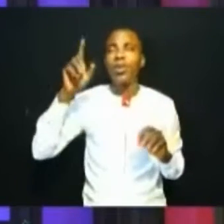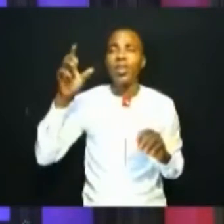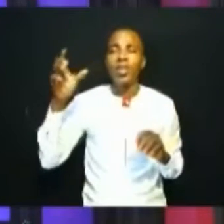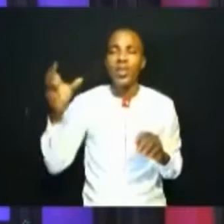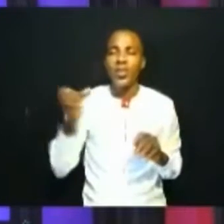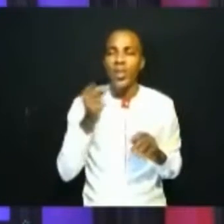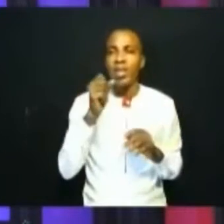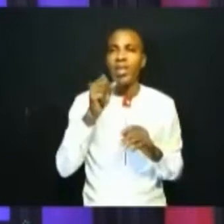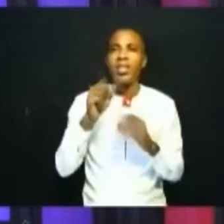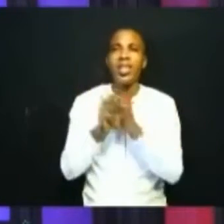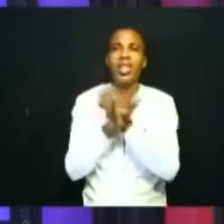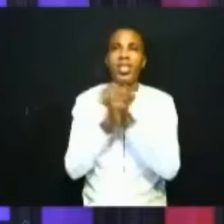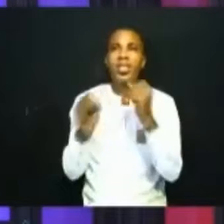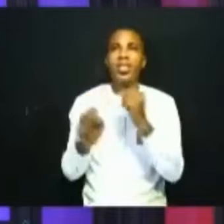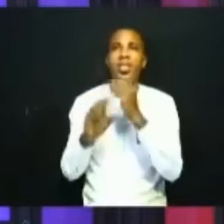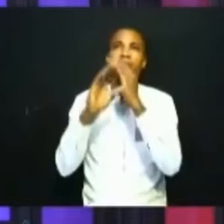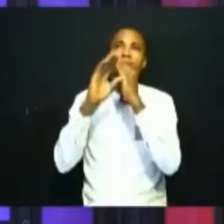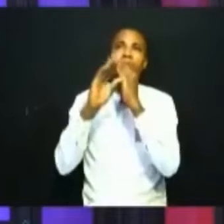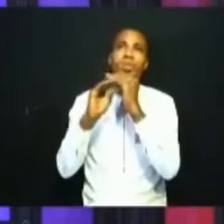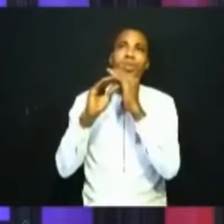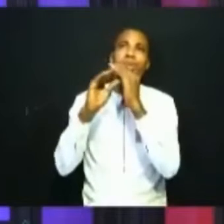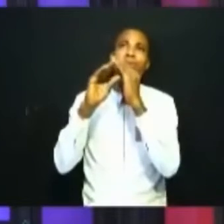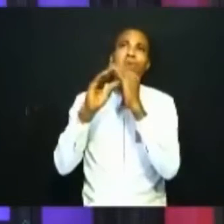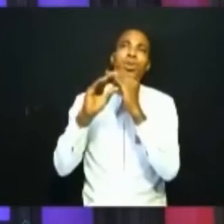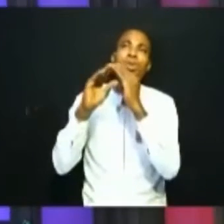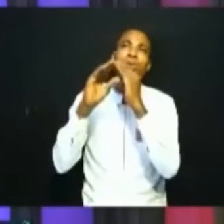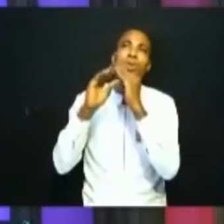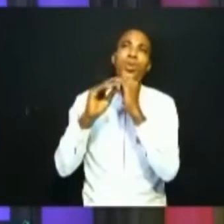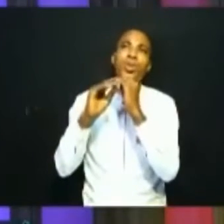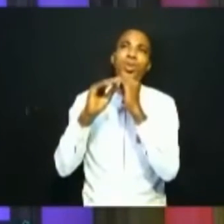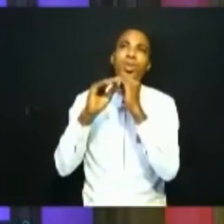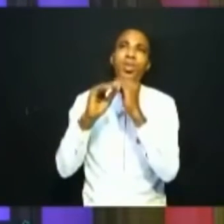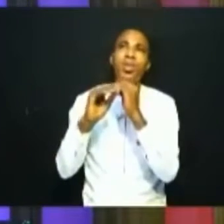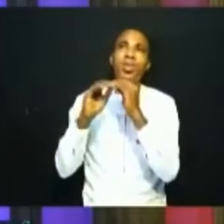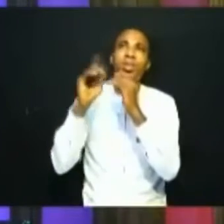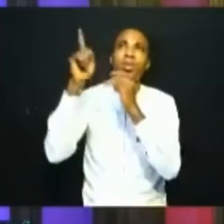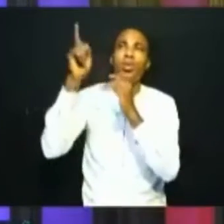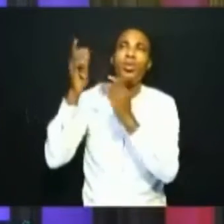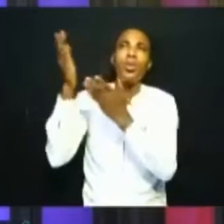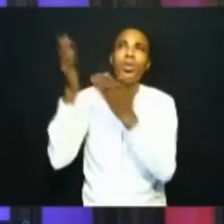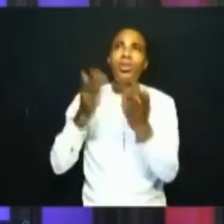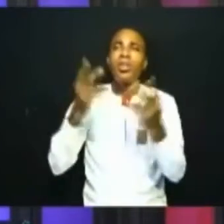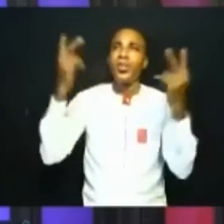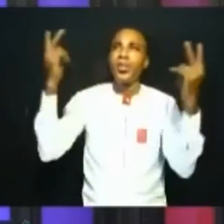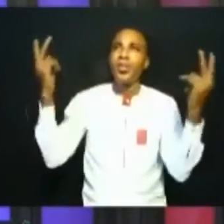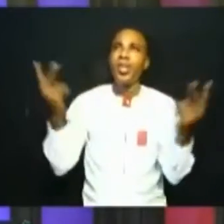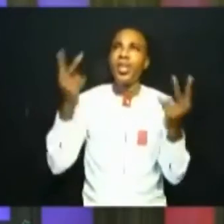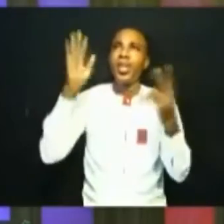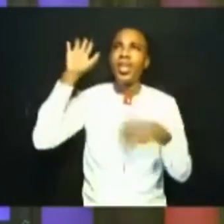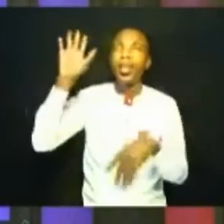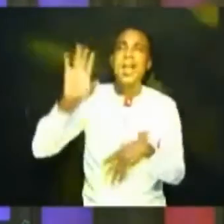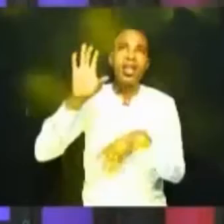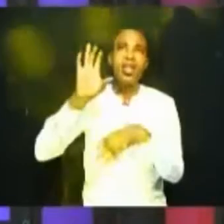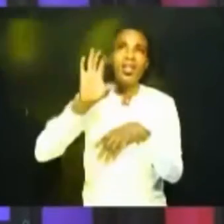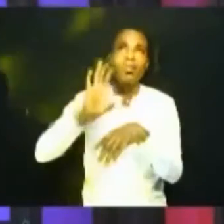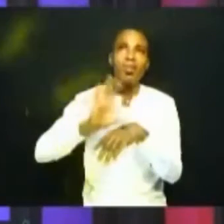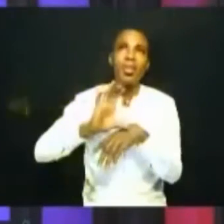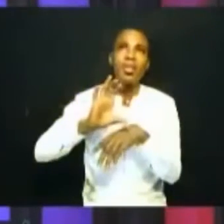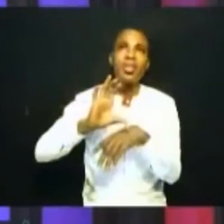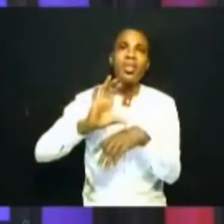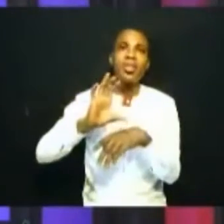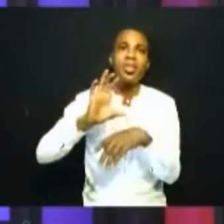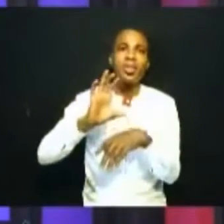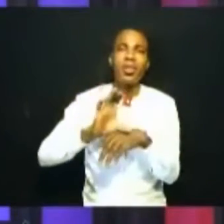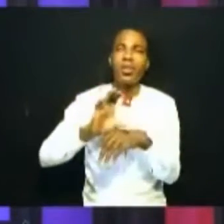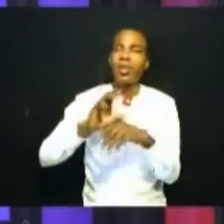wama ne nkwagye aben no so, odi nkunim abre ne man.